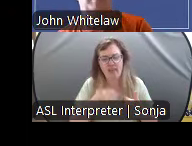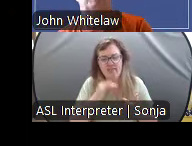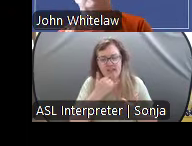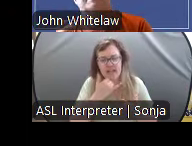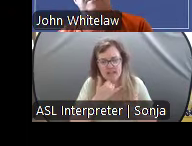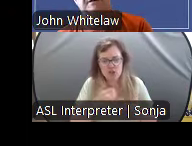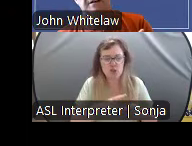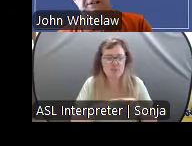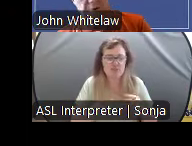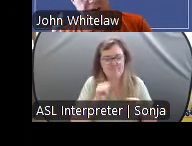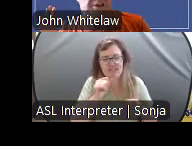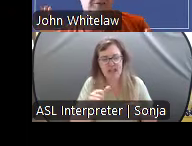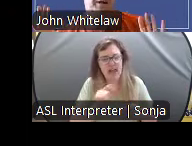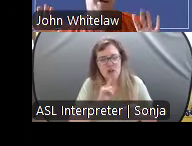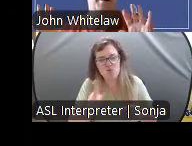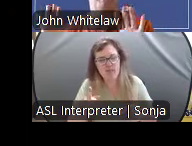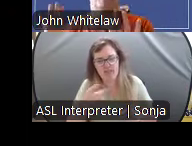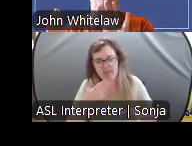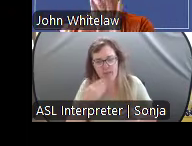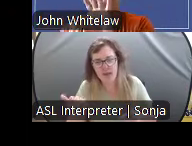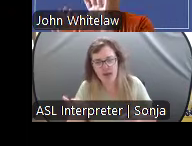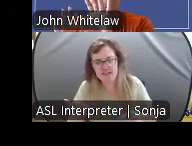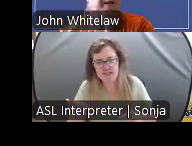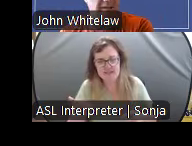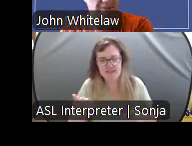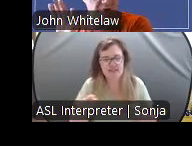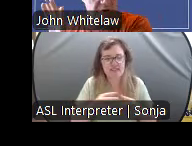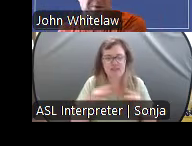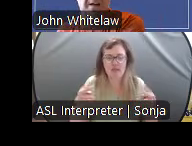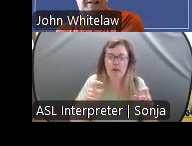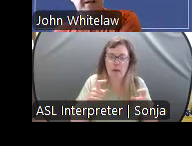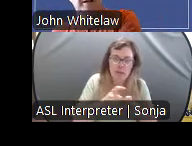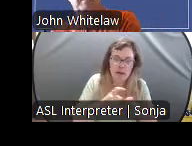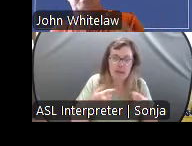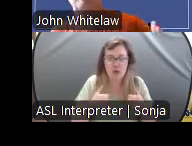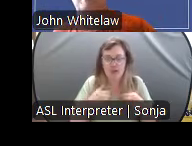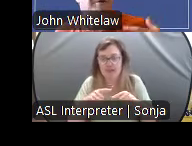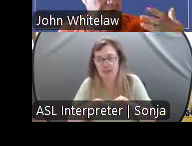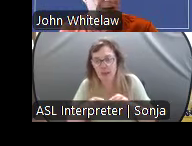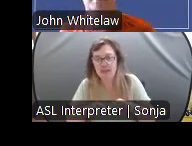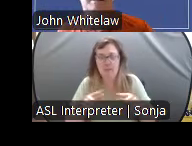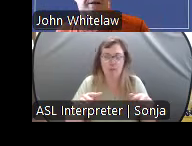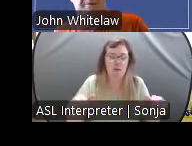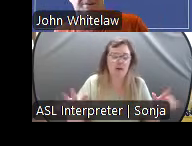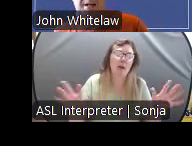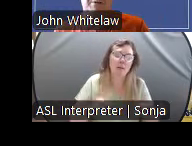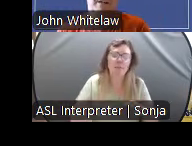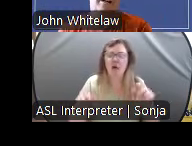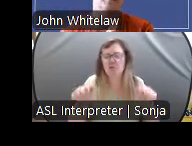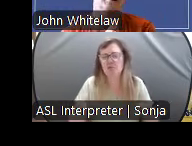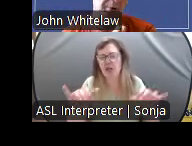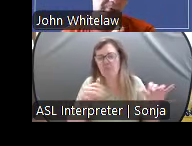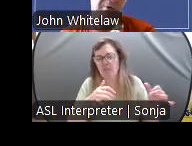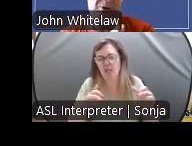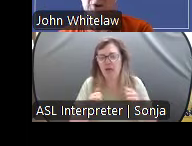with complicated situations where you have dependents also collecting. But people can play with these numbers. And I will tell